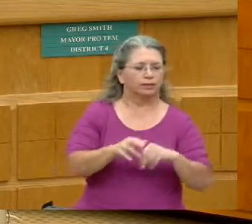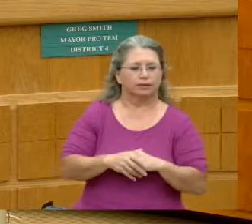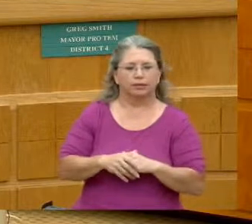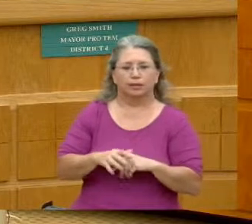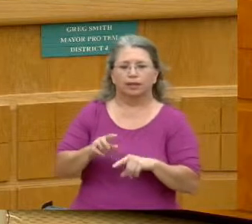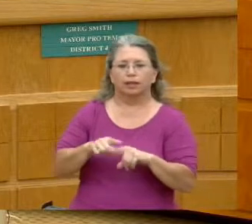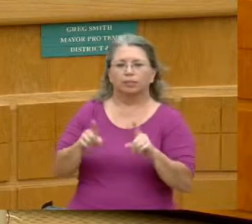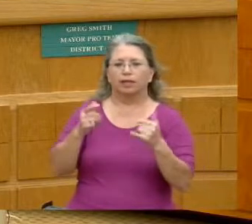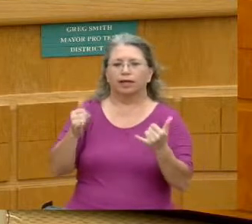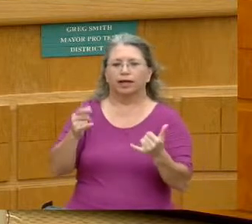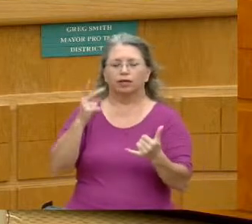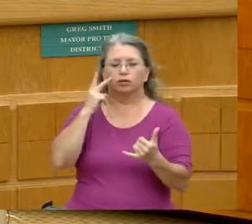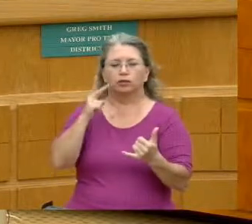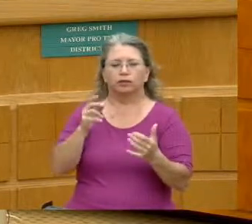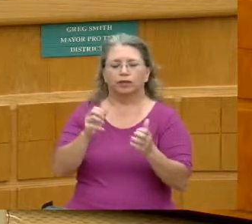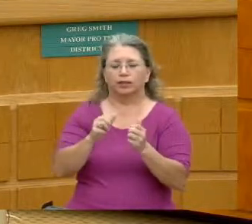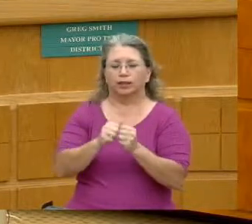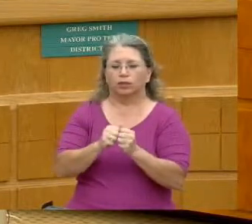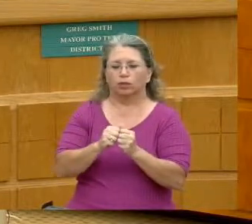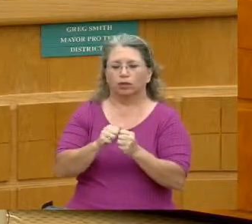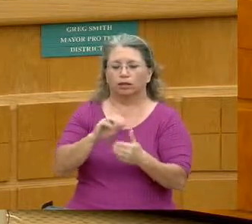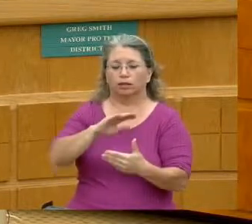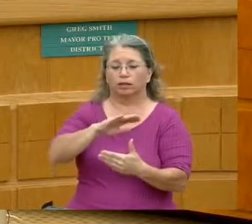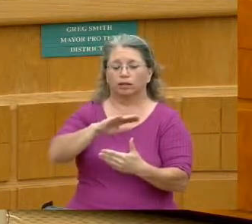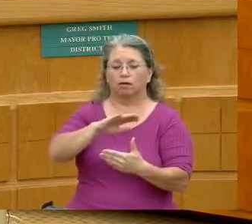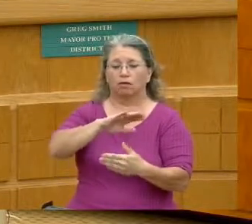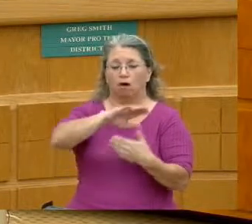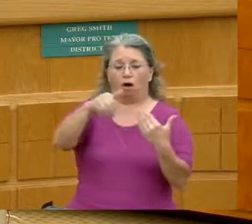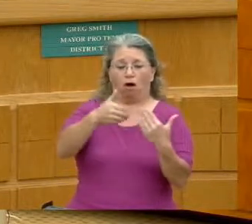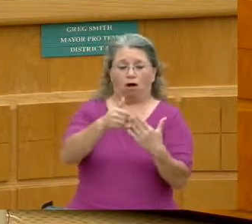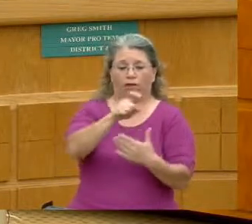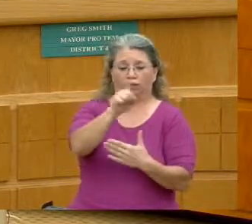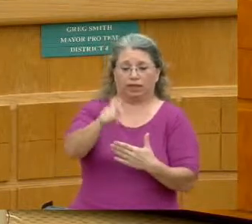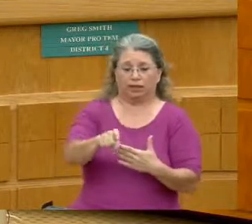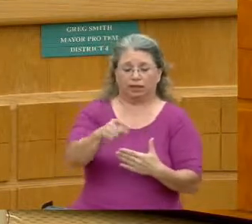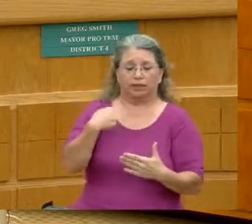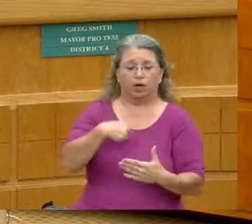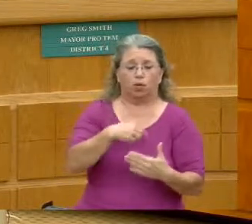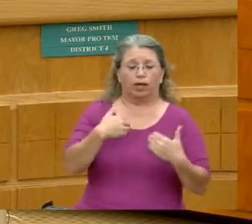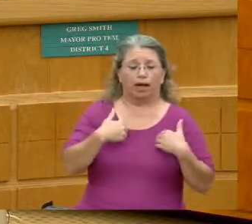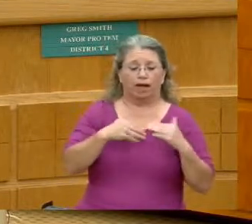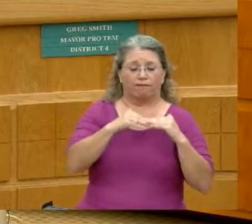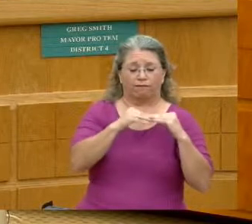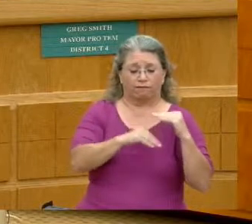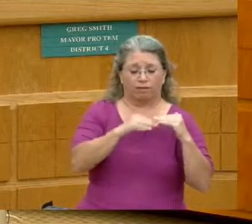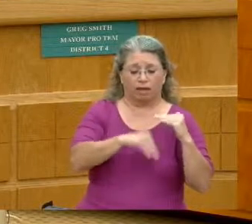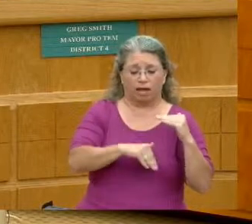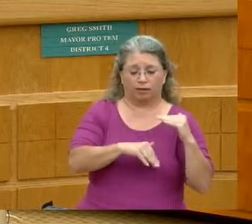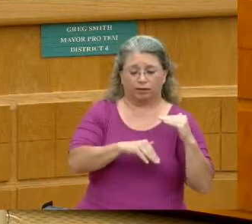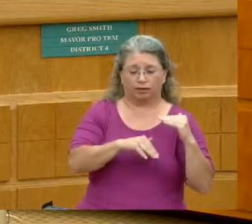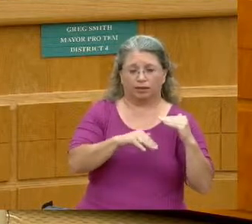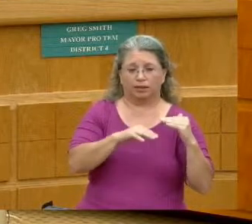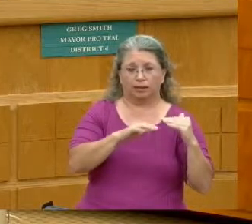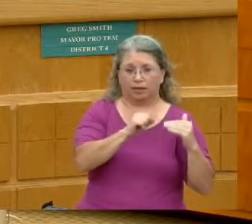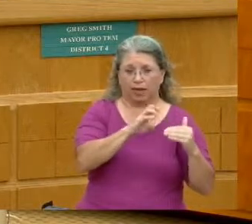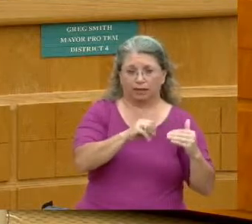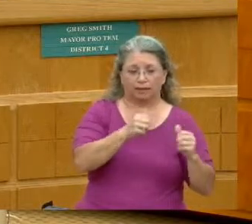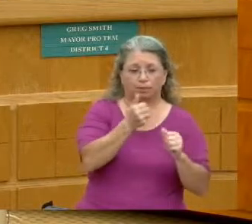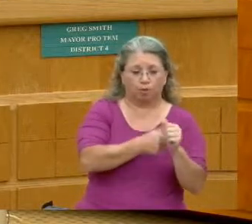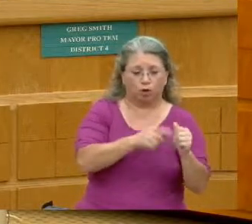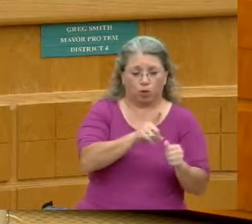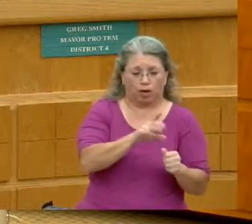greater scheme of Texas that we have far fewer cases per capita, both cumulative and on a daily basis right